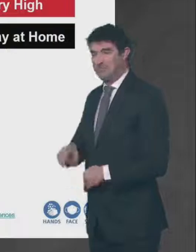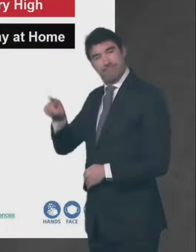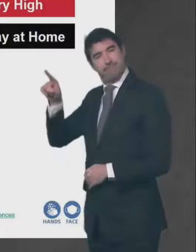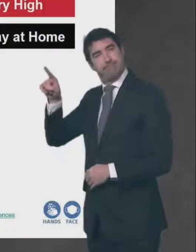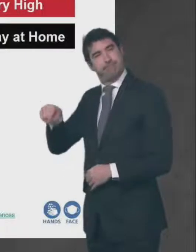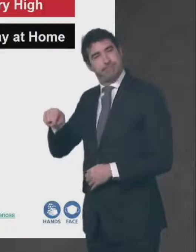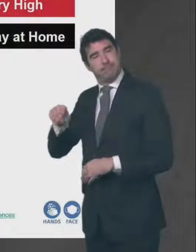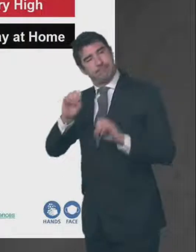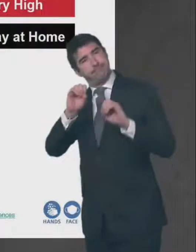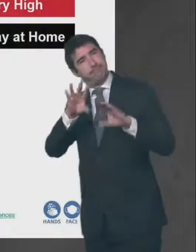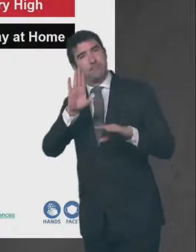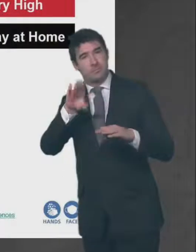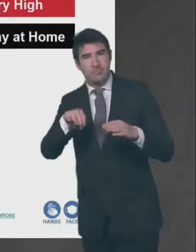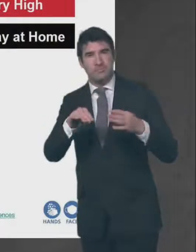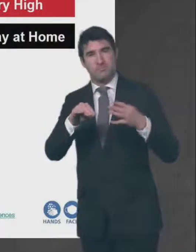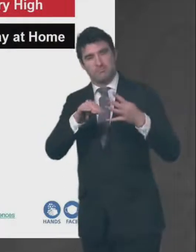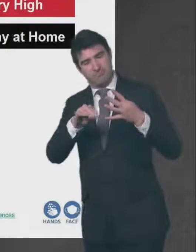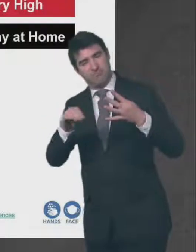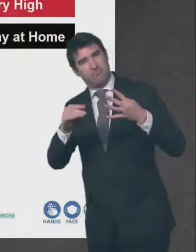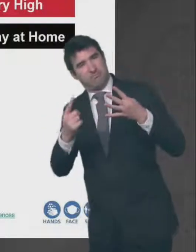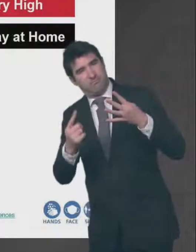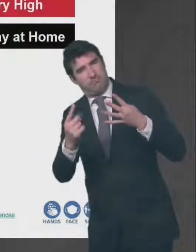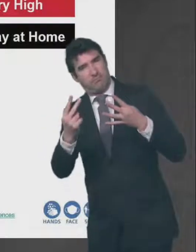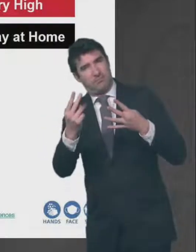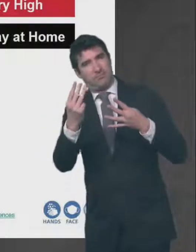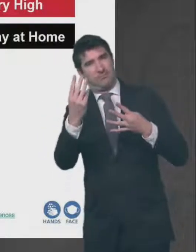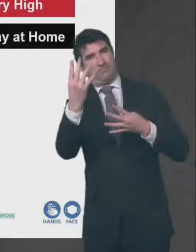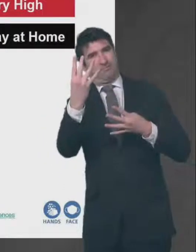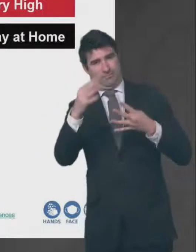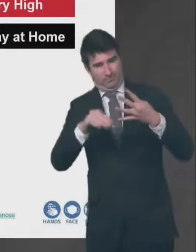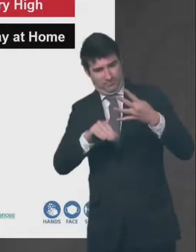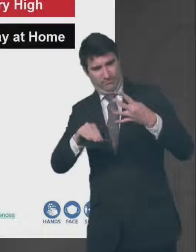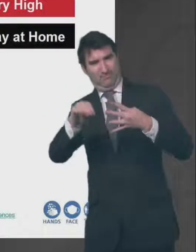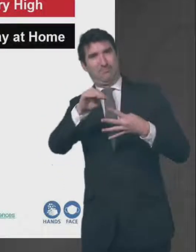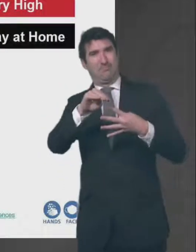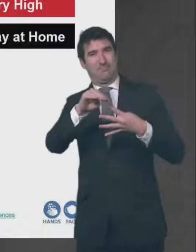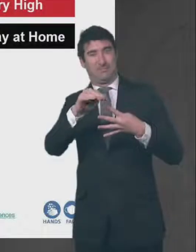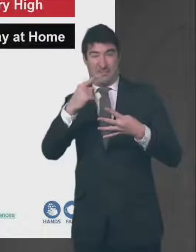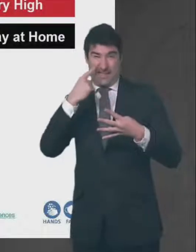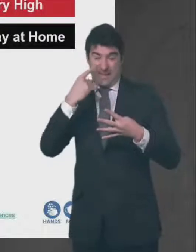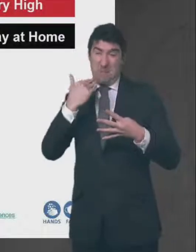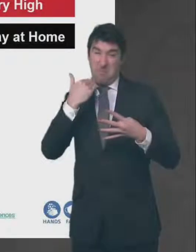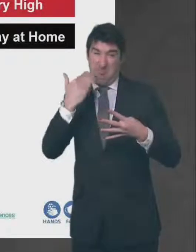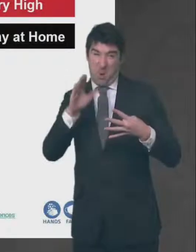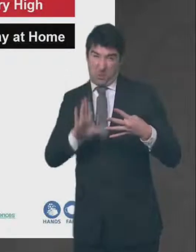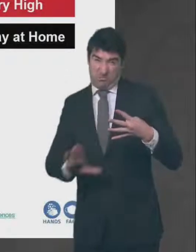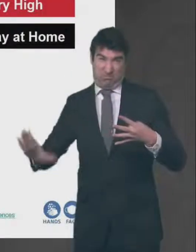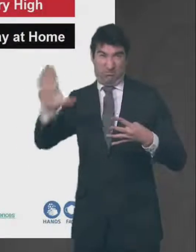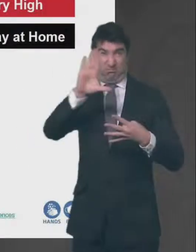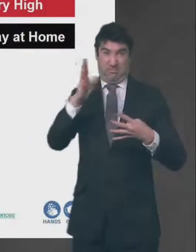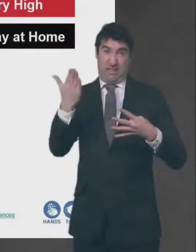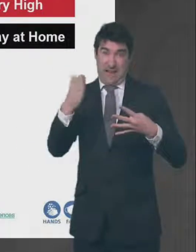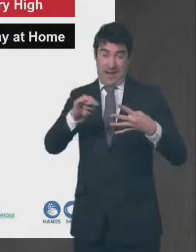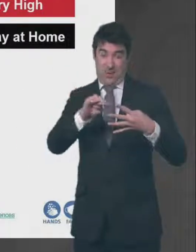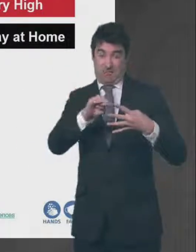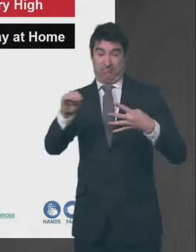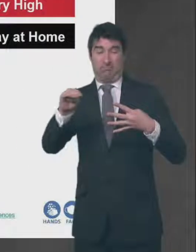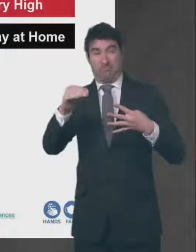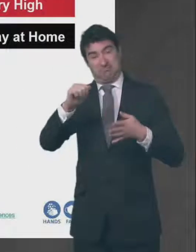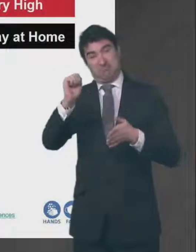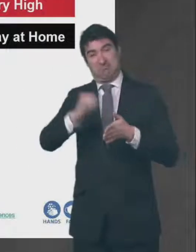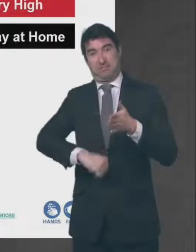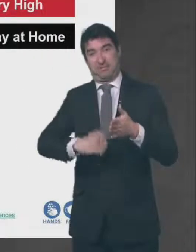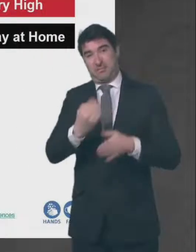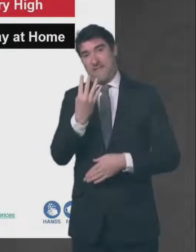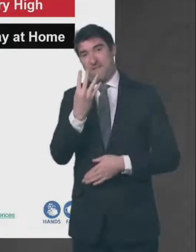announced today. A very large proportion of the UK, 78% of the population,